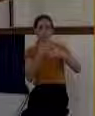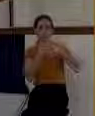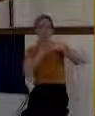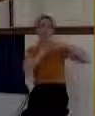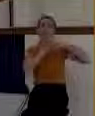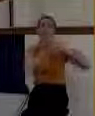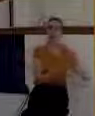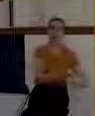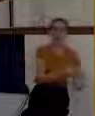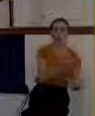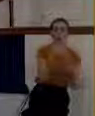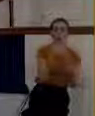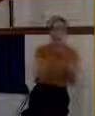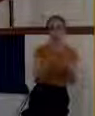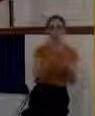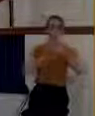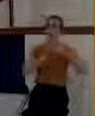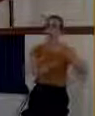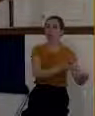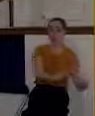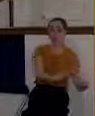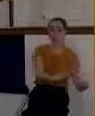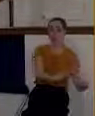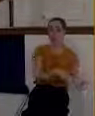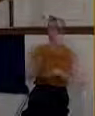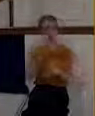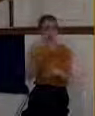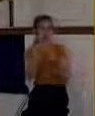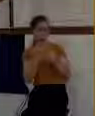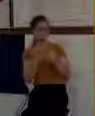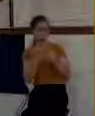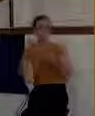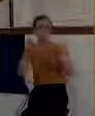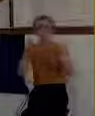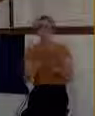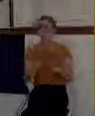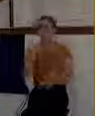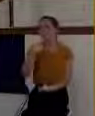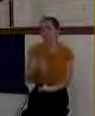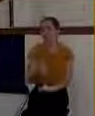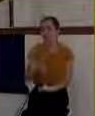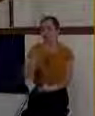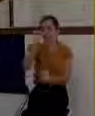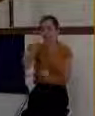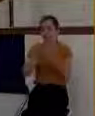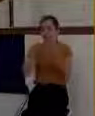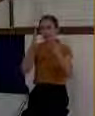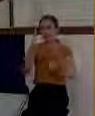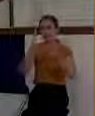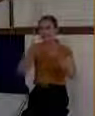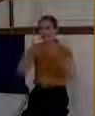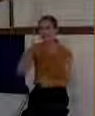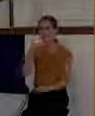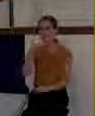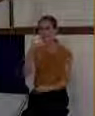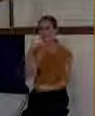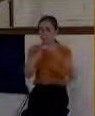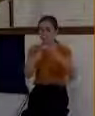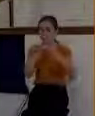real believer. Use extra caution. And along with that, here's number two. Claims